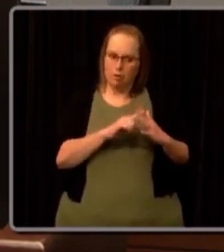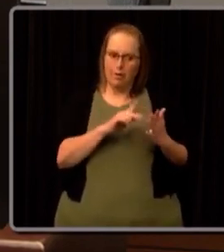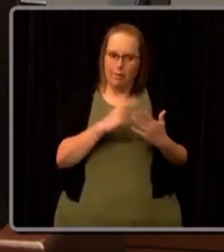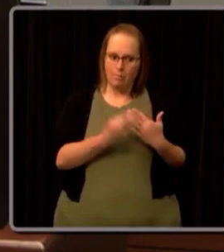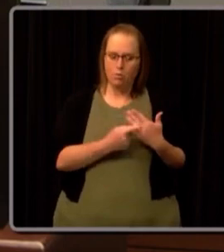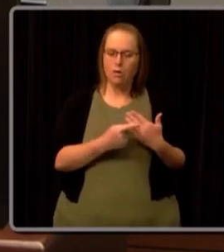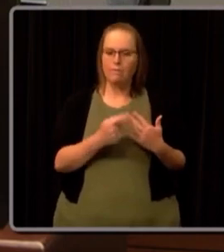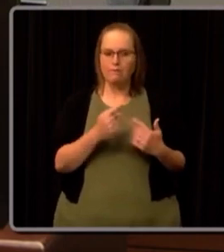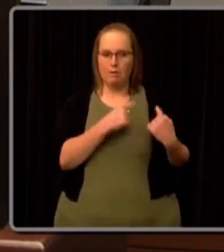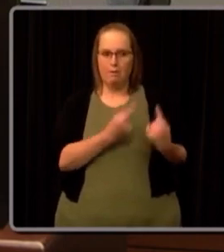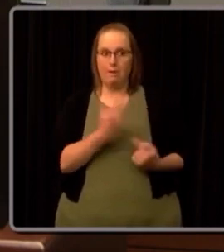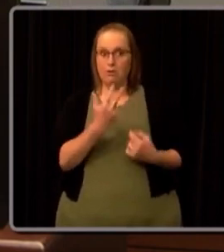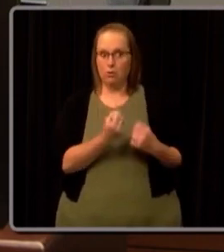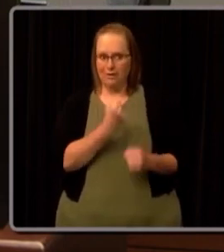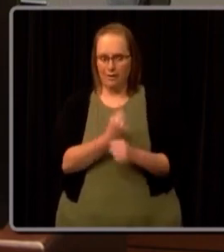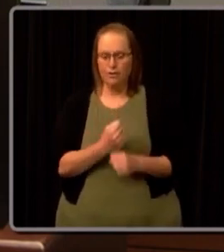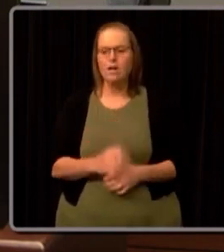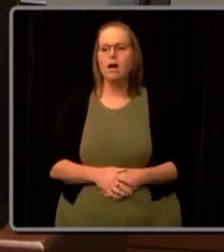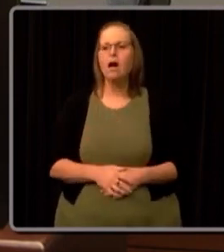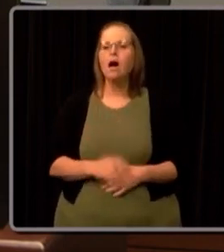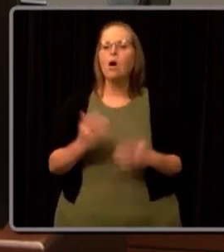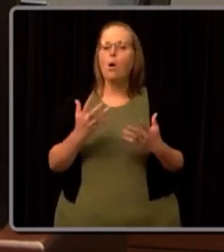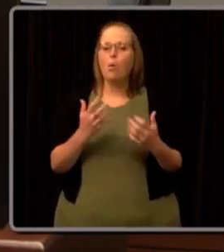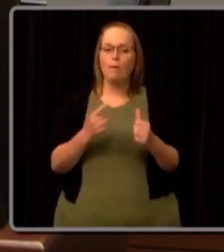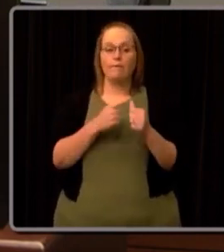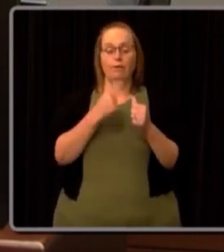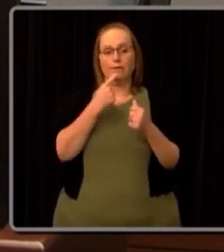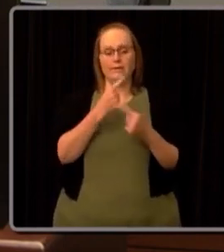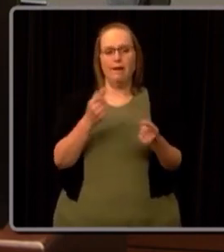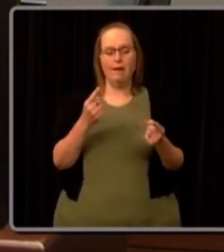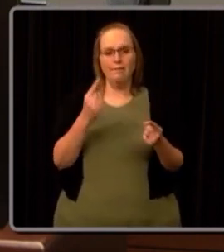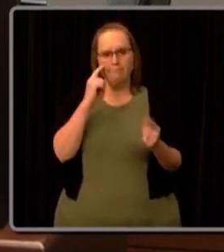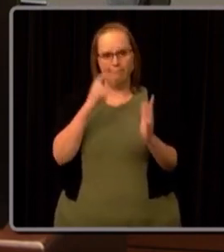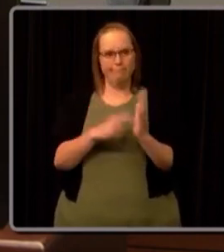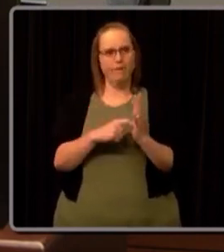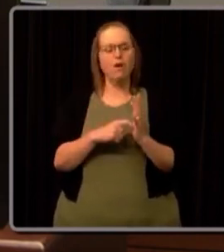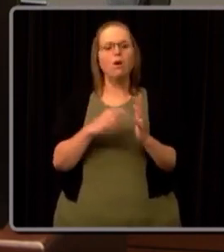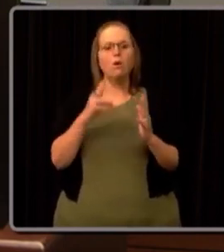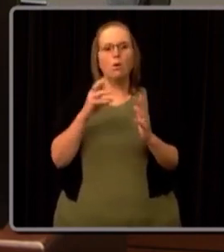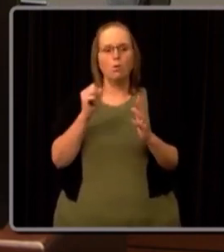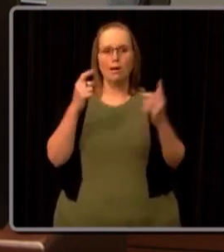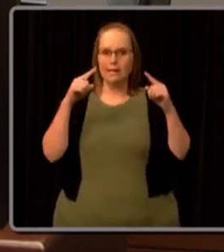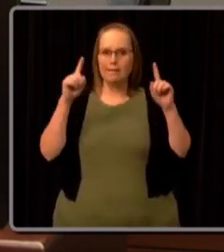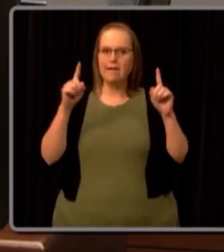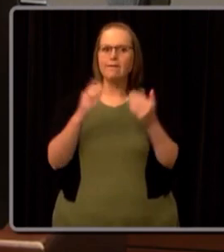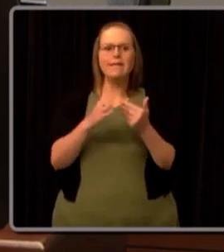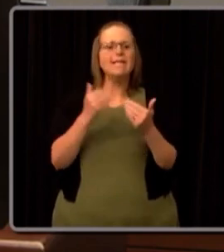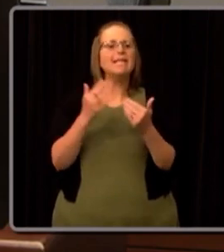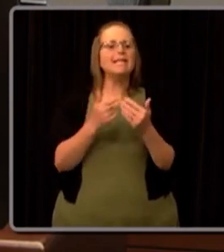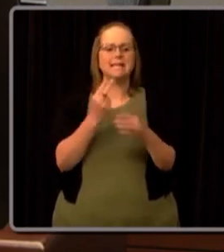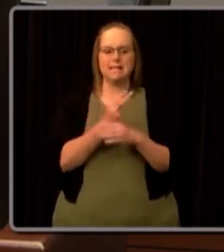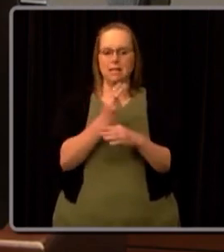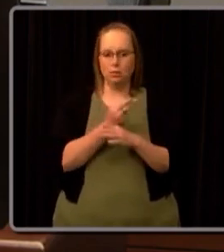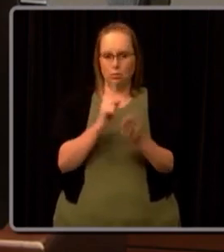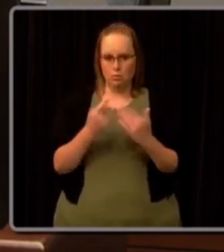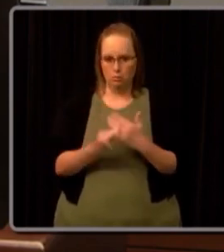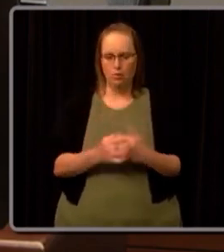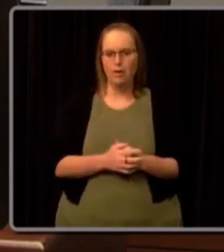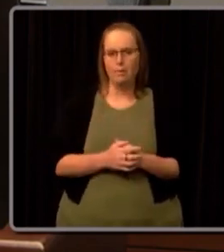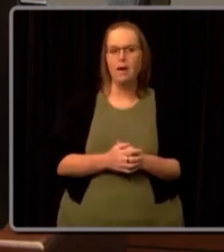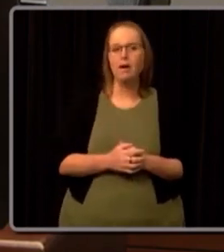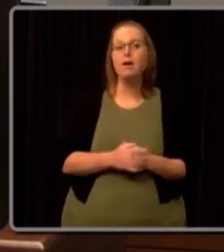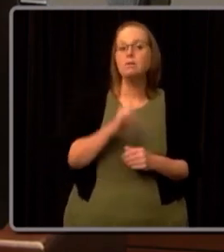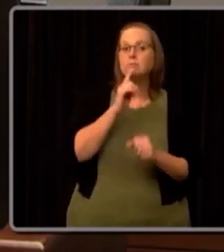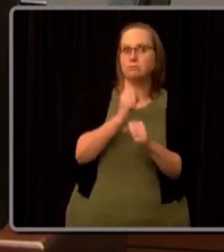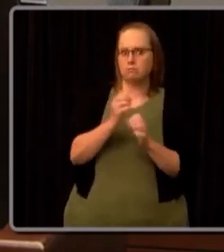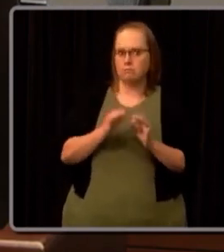3 years. So I would like to start by saying I found it to be an effective and an easy to use program, and I know that's extremely